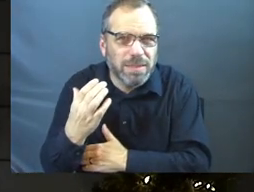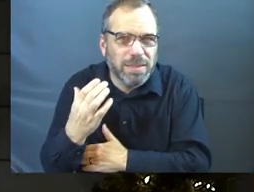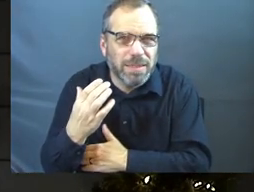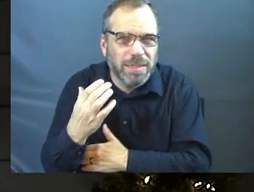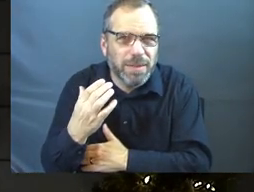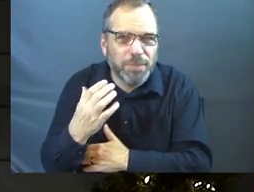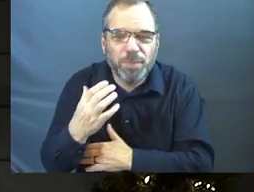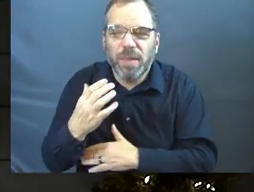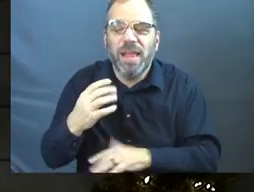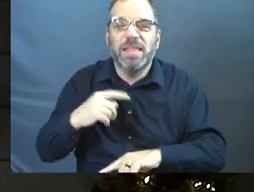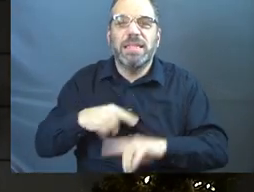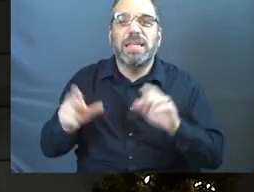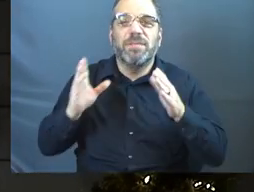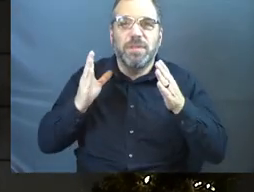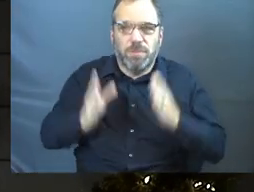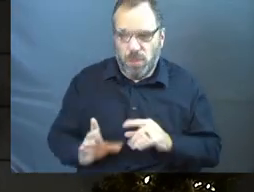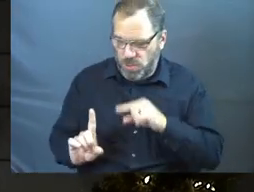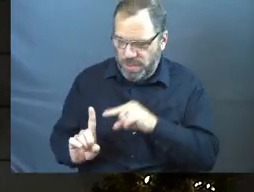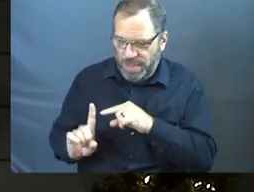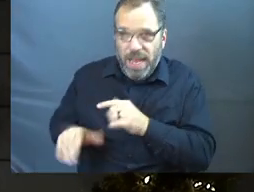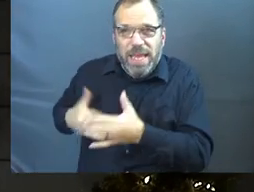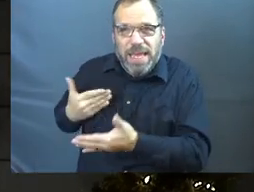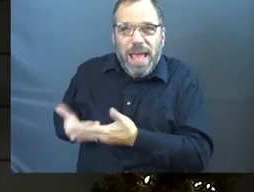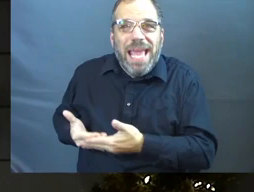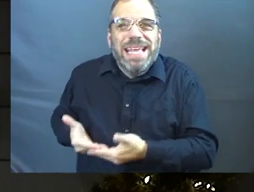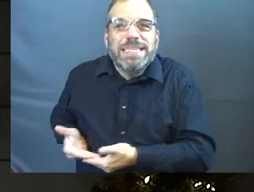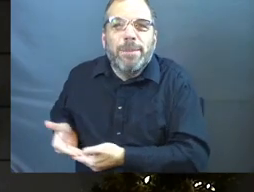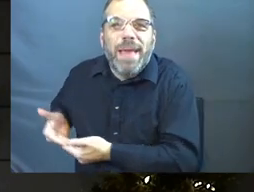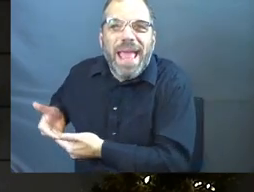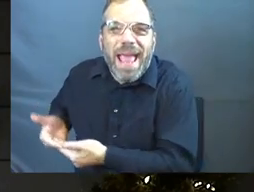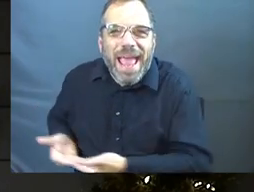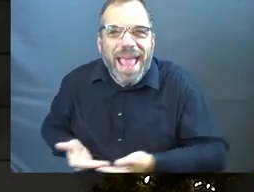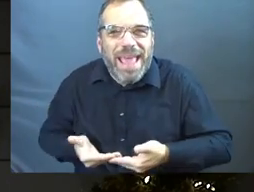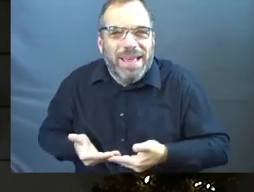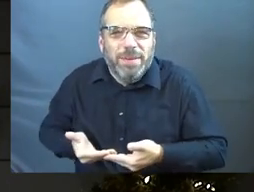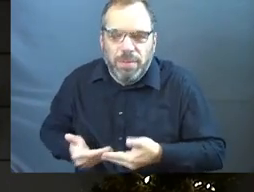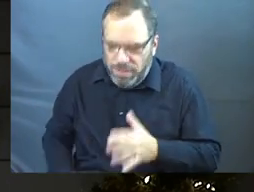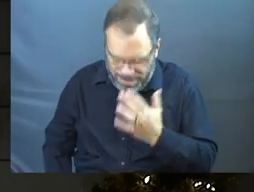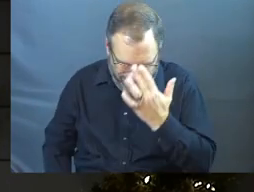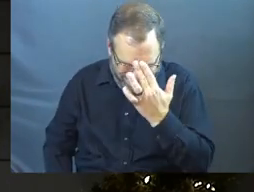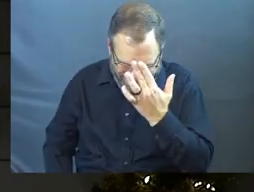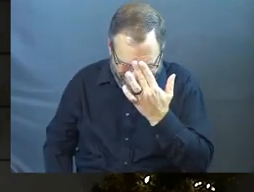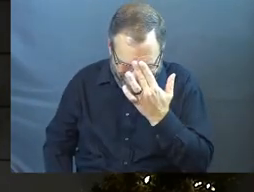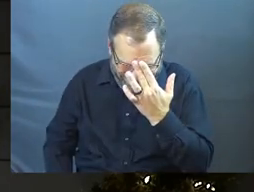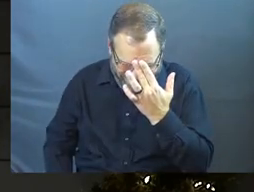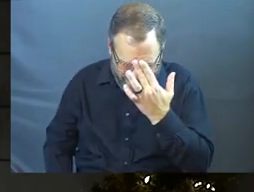The difference maker just arrived. He's a baby. You don't understand.